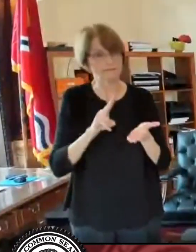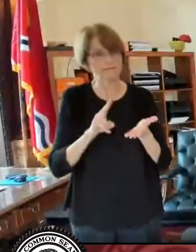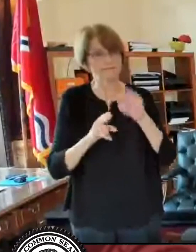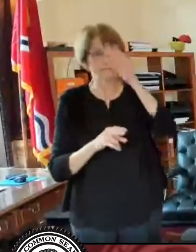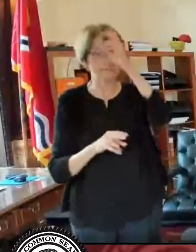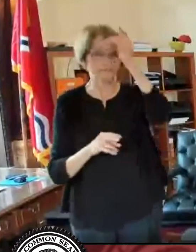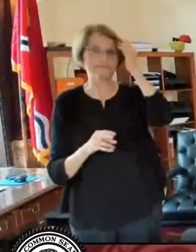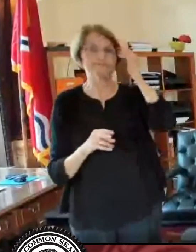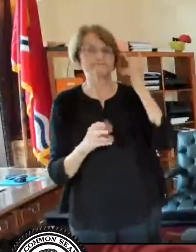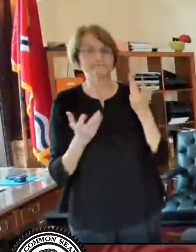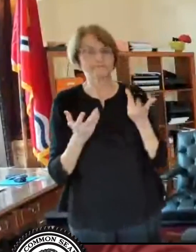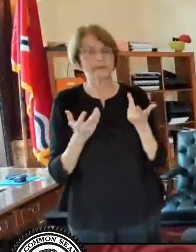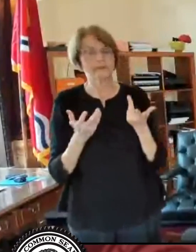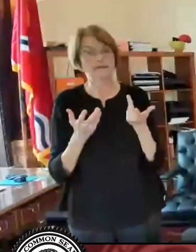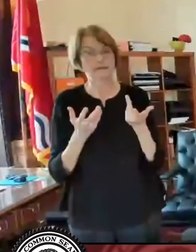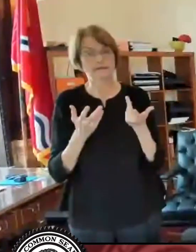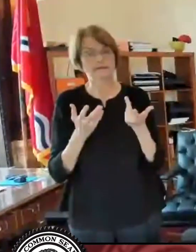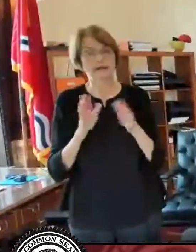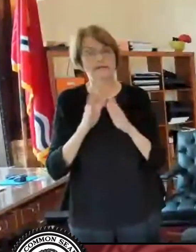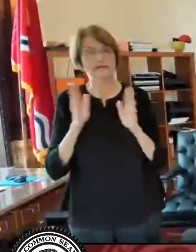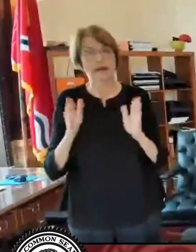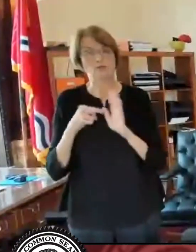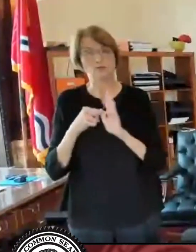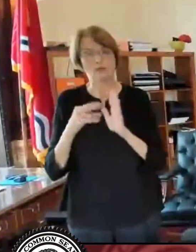That's sort of the timing. The House